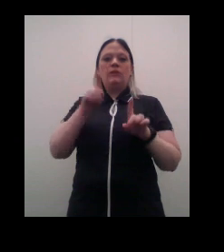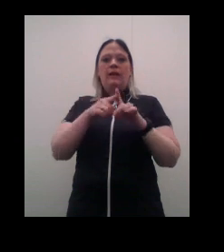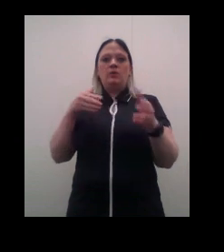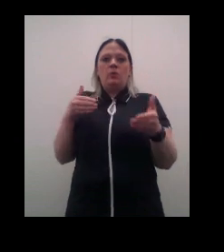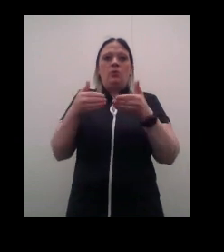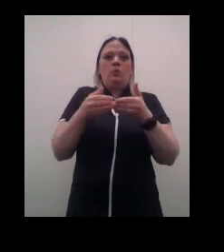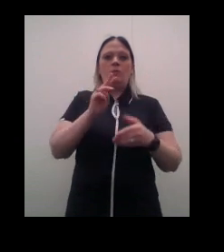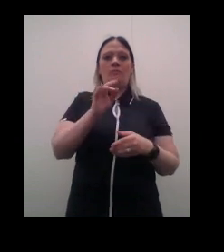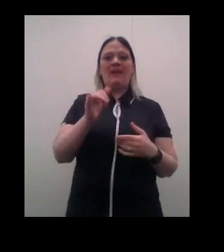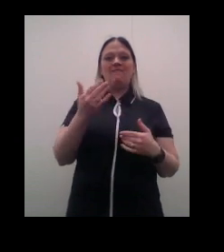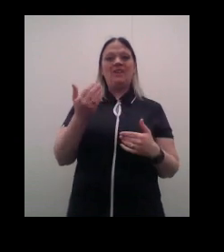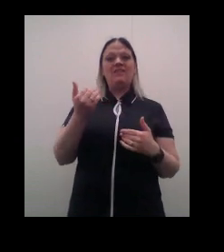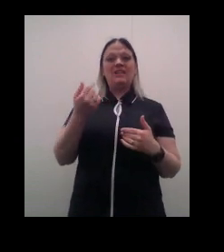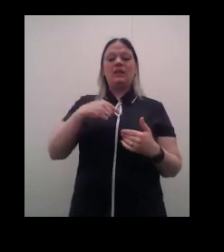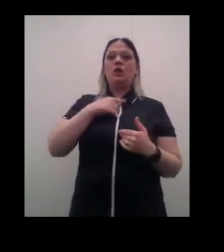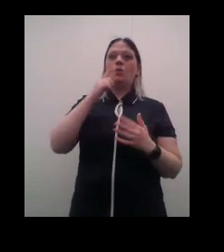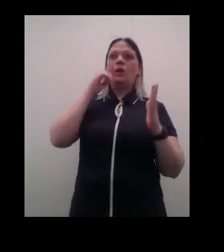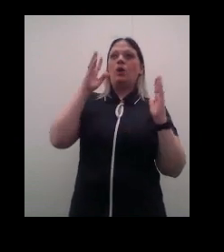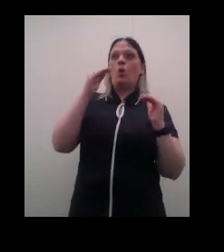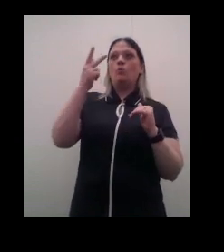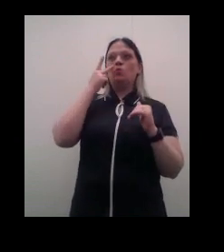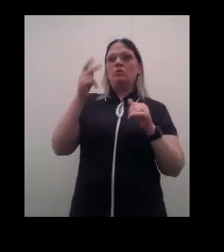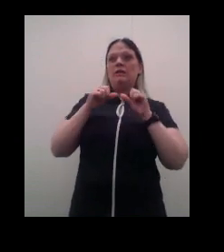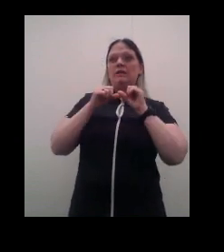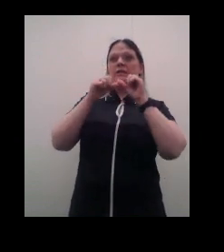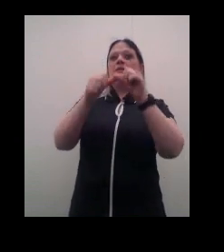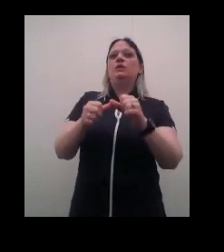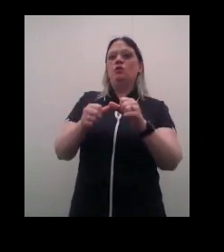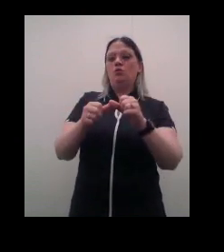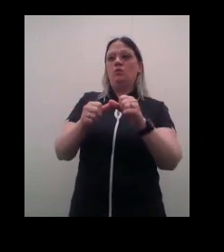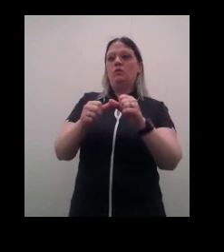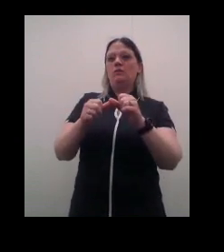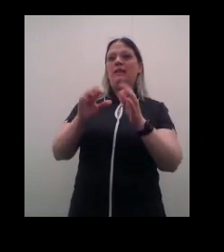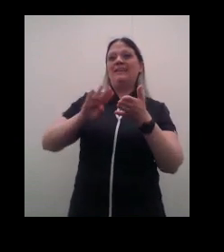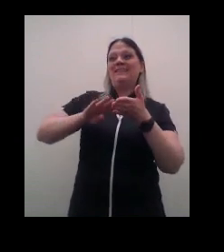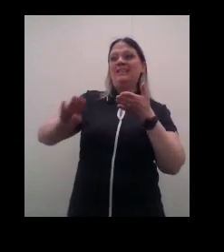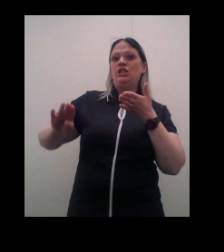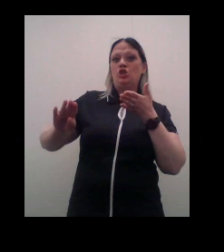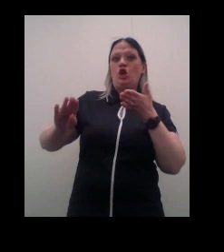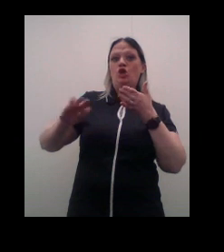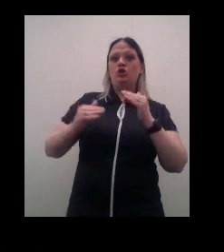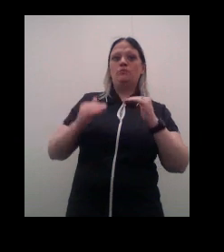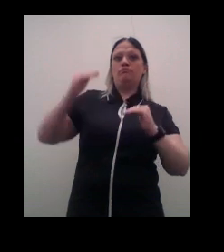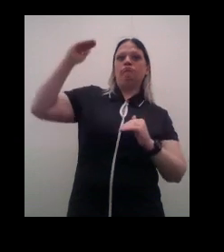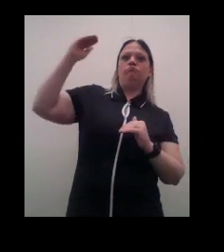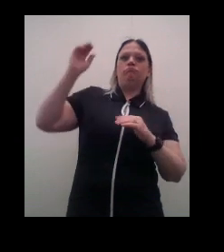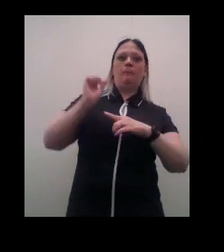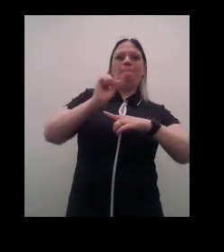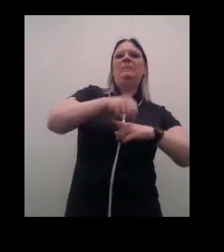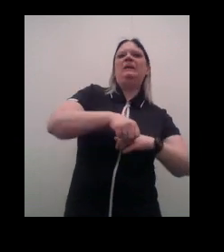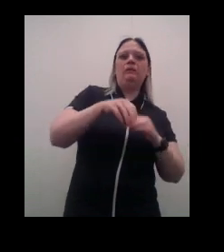we're hoping that we continue to see discharges exceed admissions, as well as the total number of cases drop.